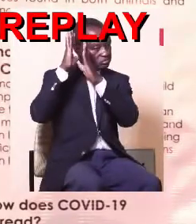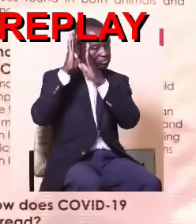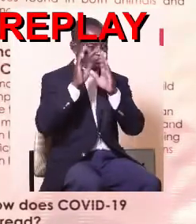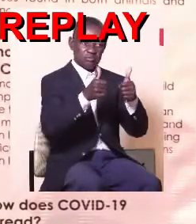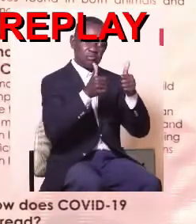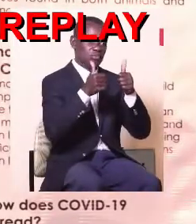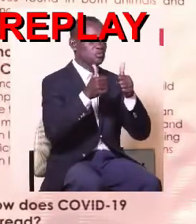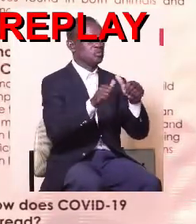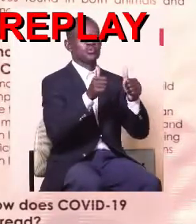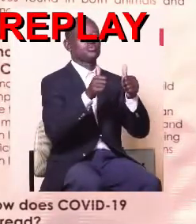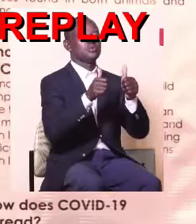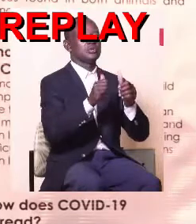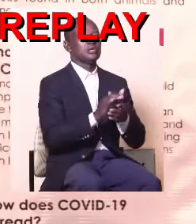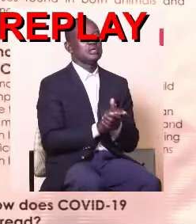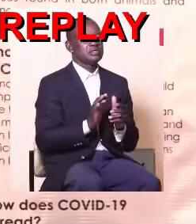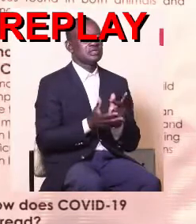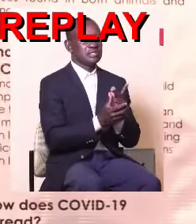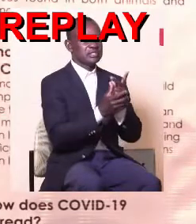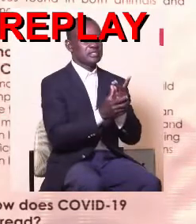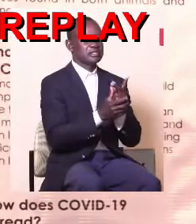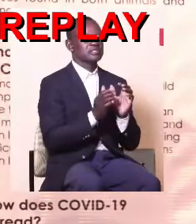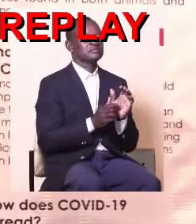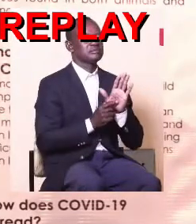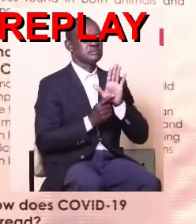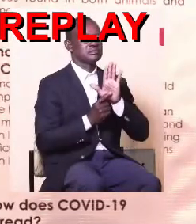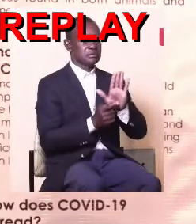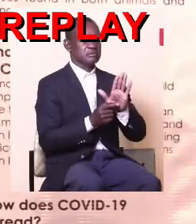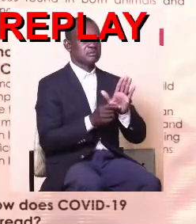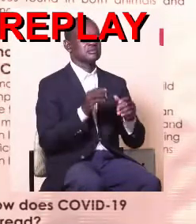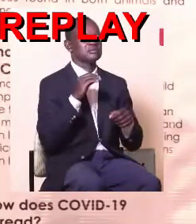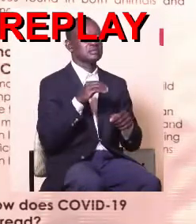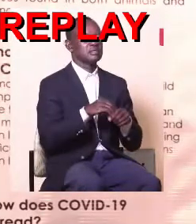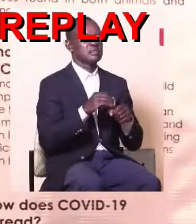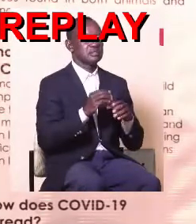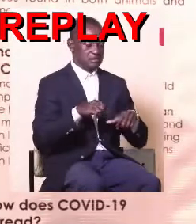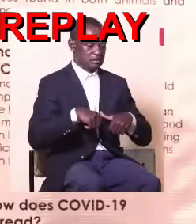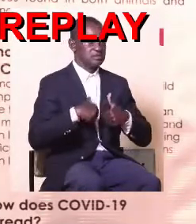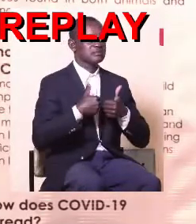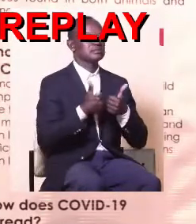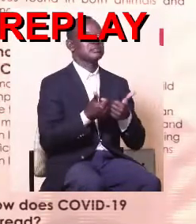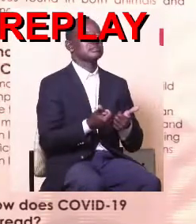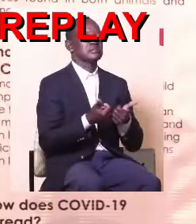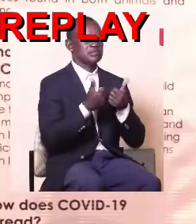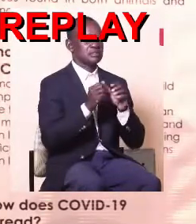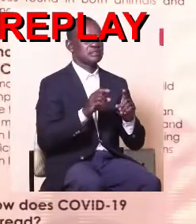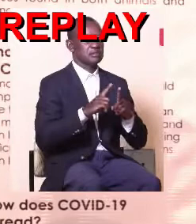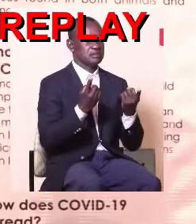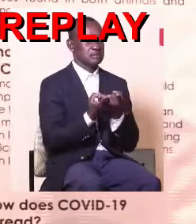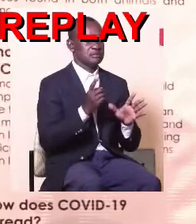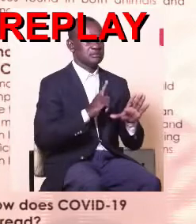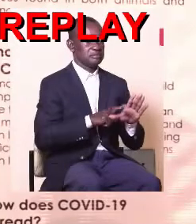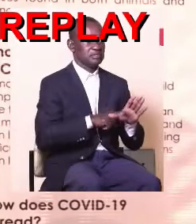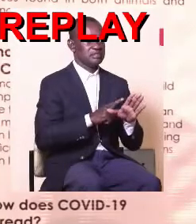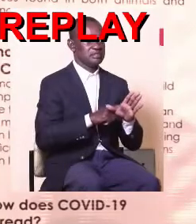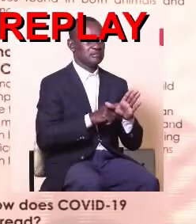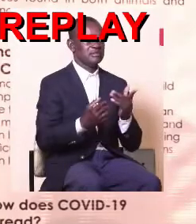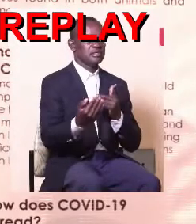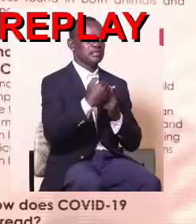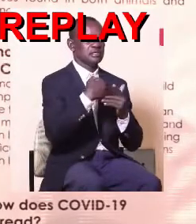leadership he has shown in the health sector since he assumed this position